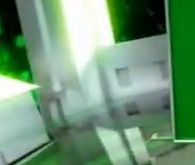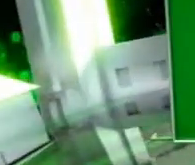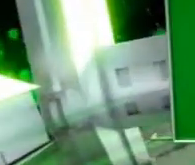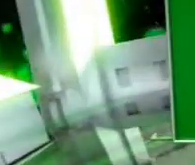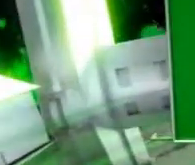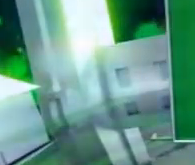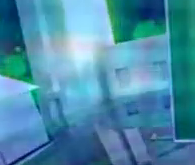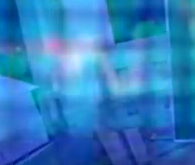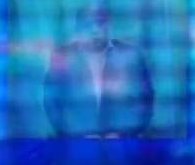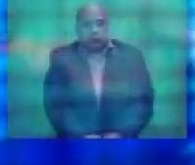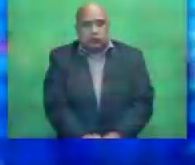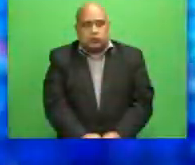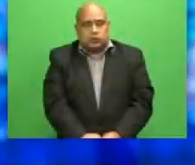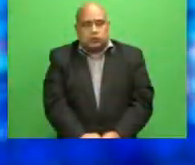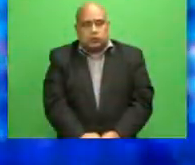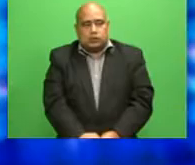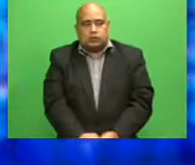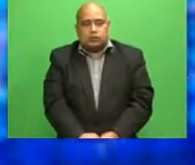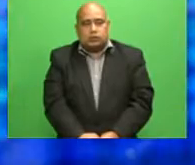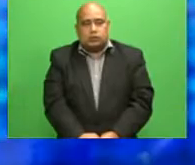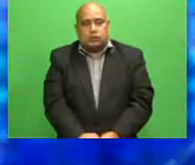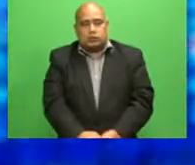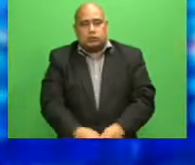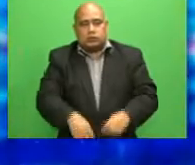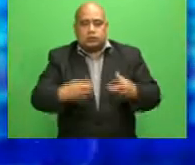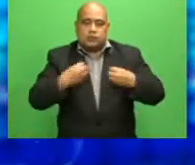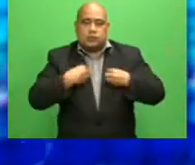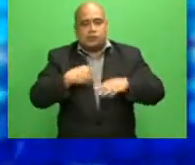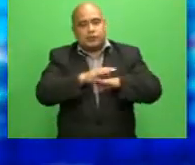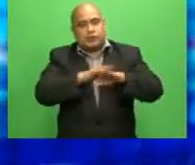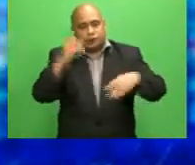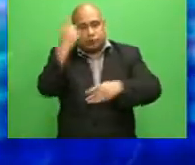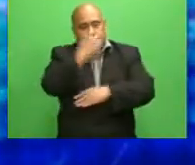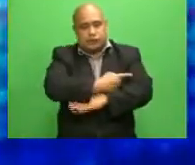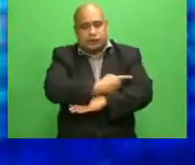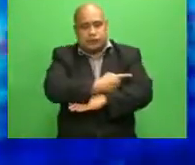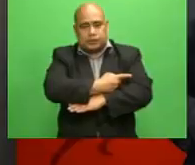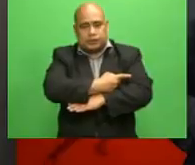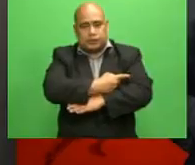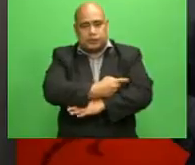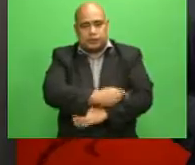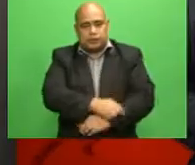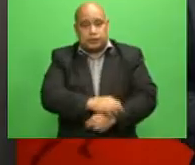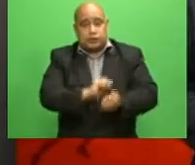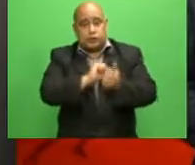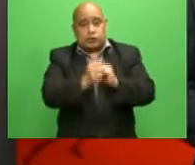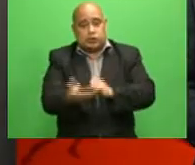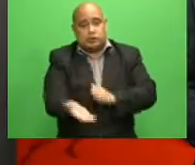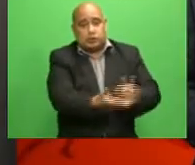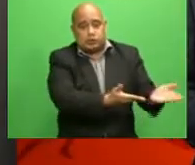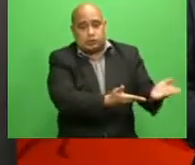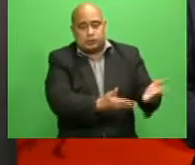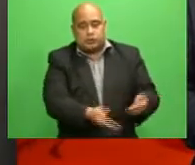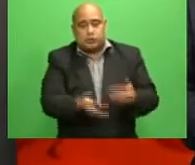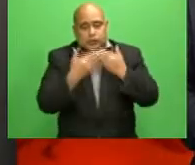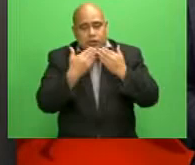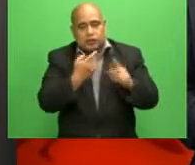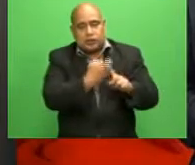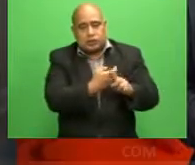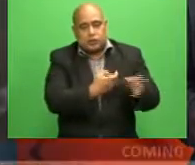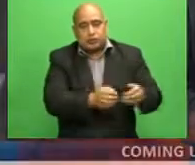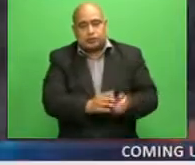That's it from Business Tonight. Aquila joins you next with the latest in sports. Thanks, Kroy. Coming up in sports.